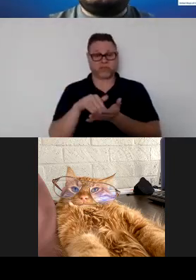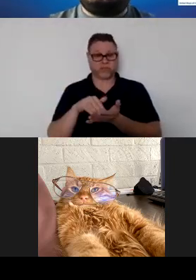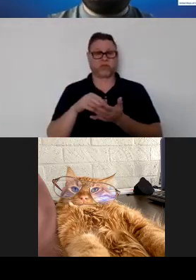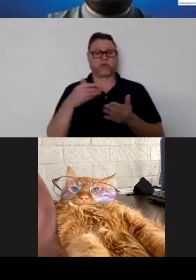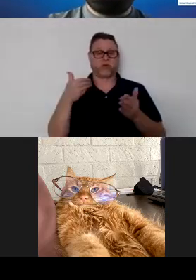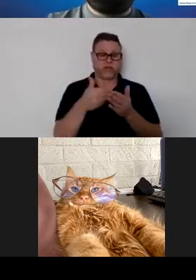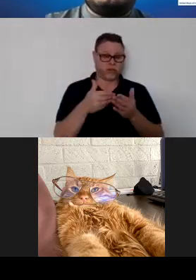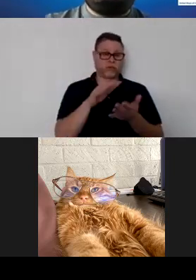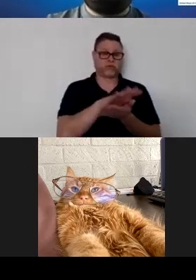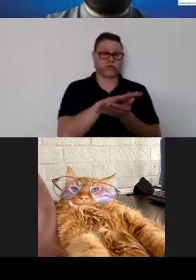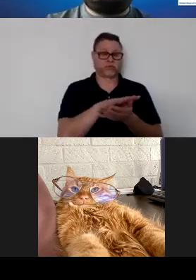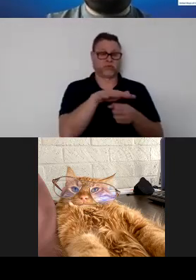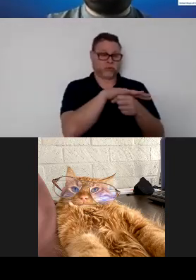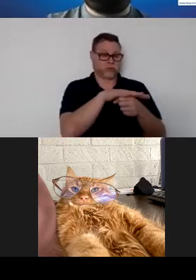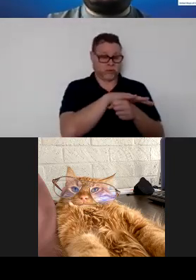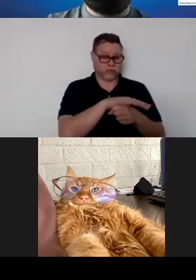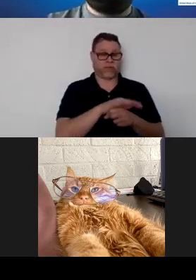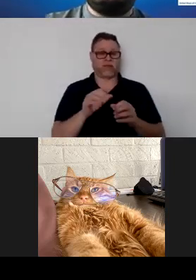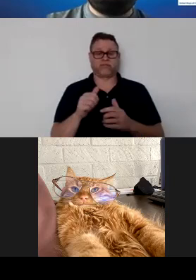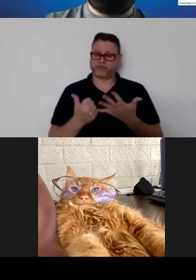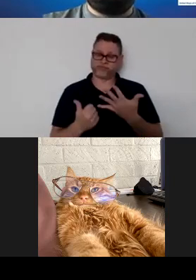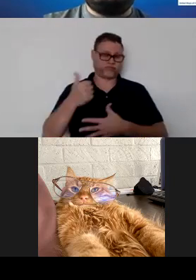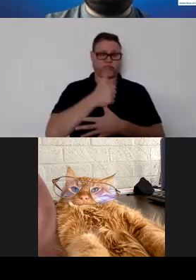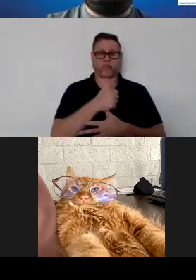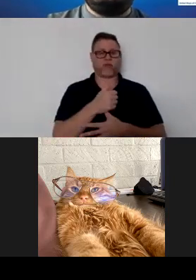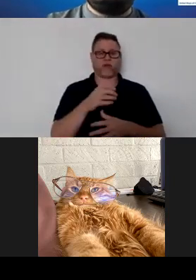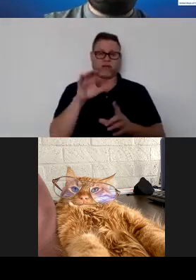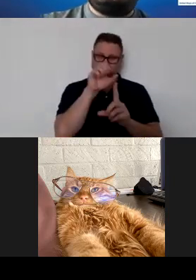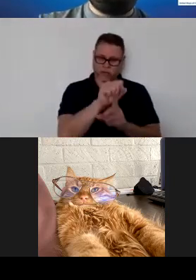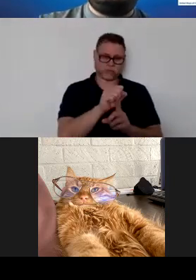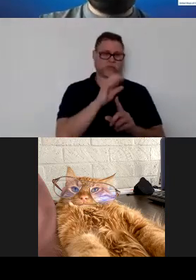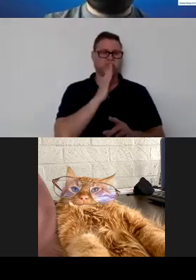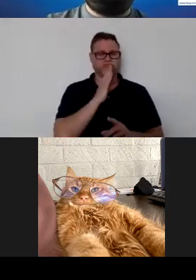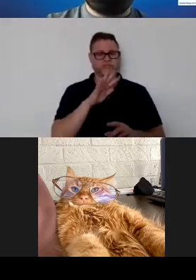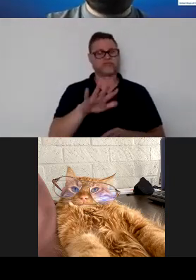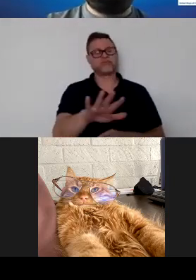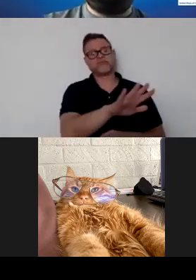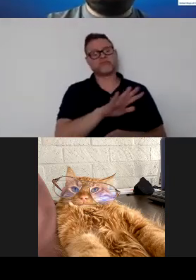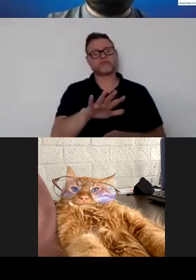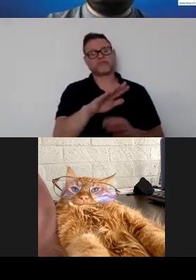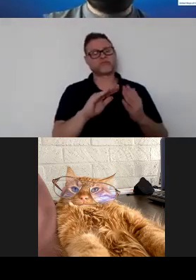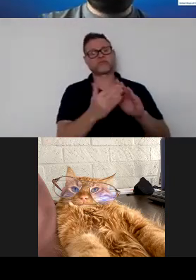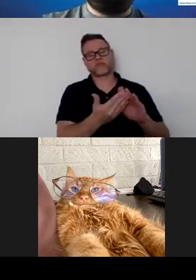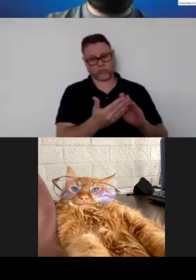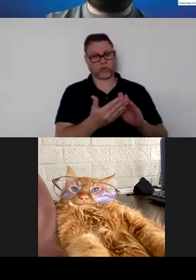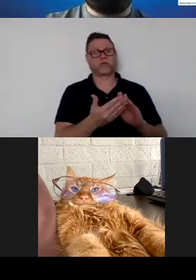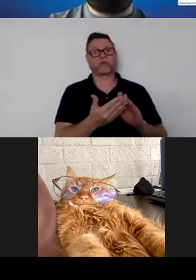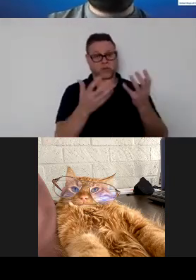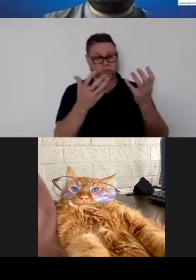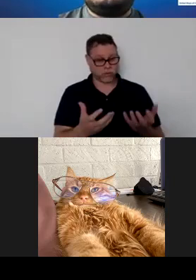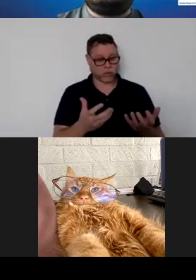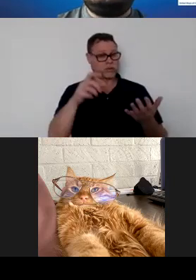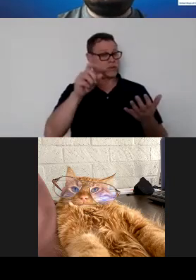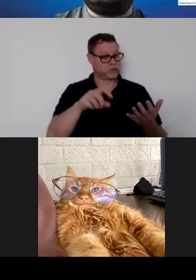school site. It is an absolute priority to capture the voice of the community and find ways to bring the community into the local